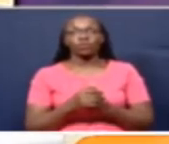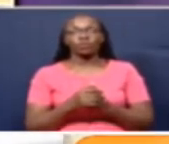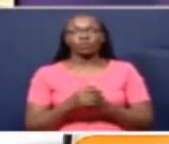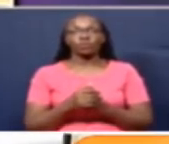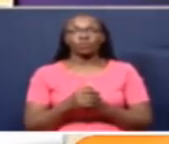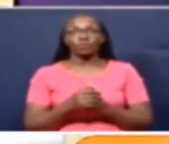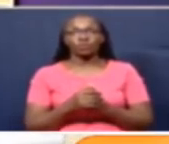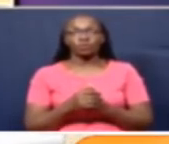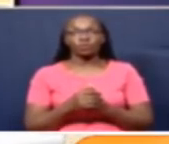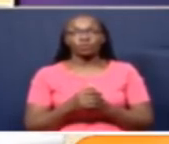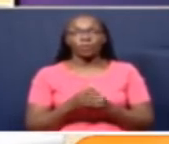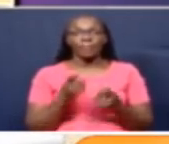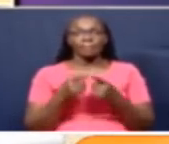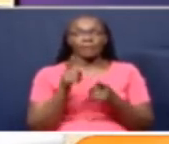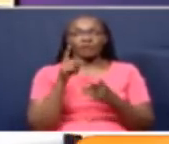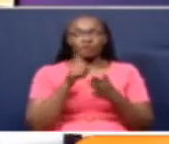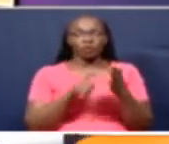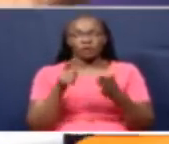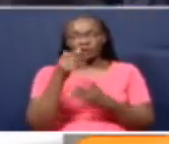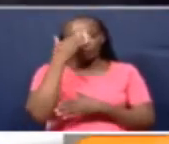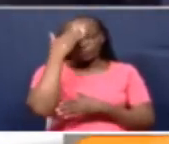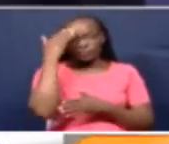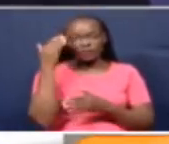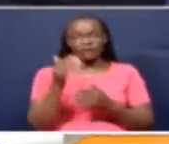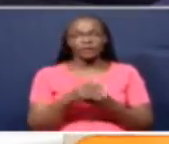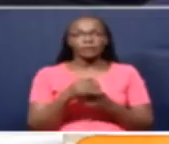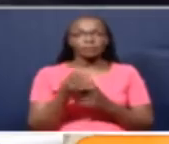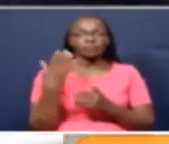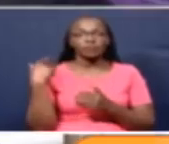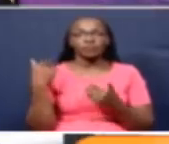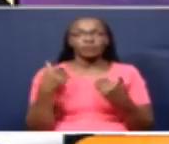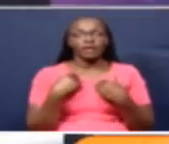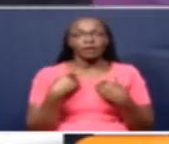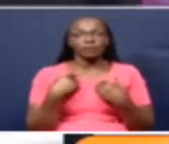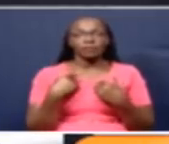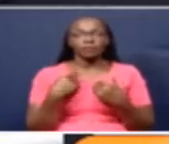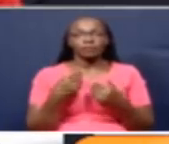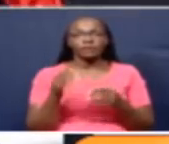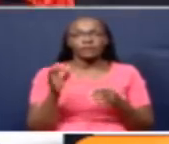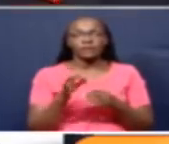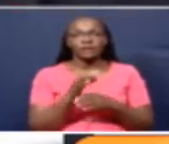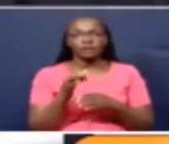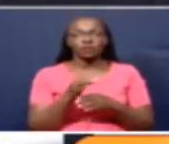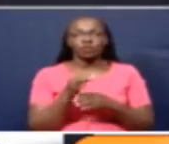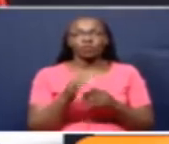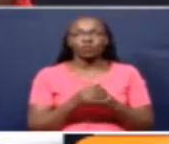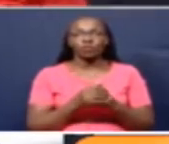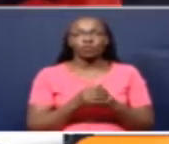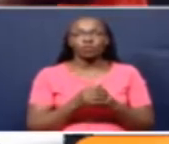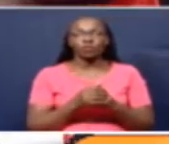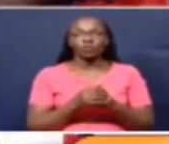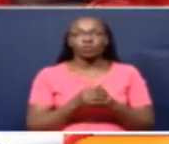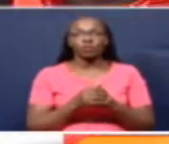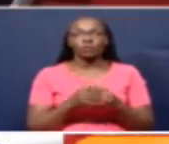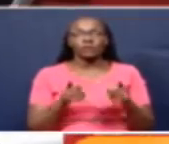What do you call it? I forgot about it. With his little mandolino and a twinkle in